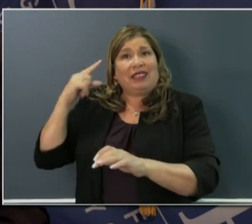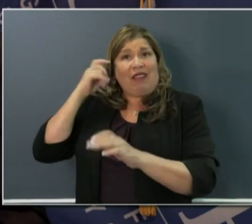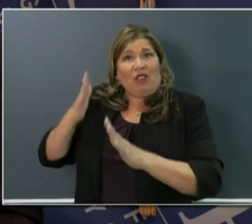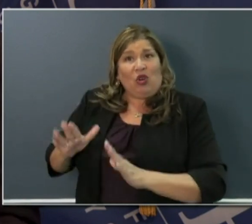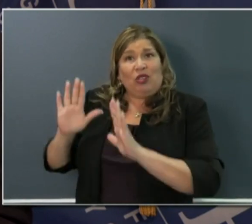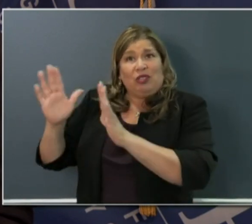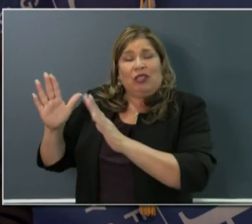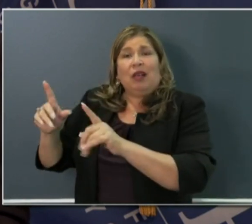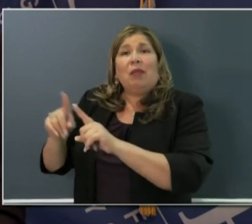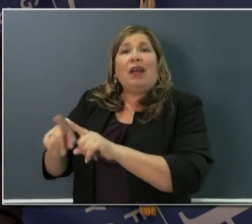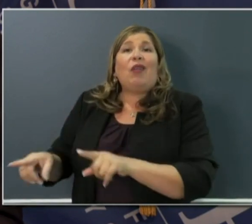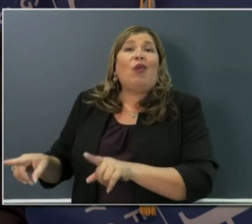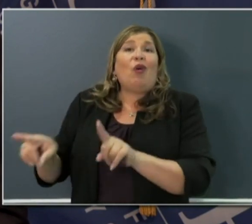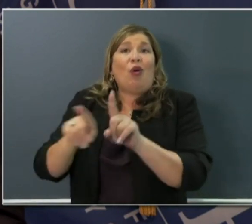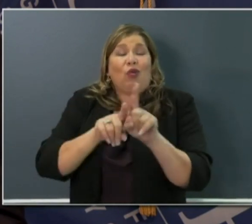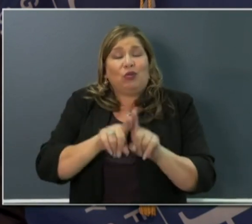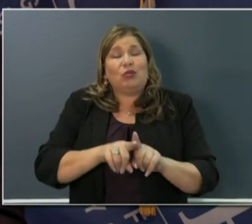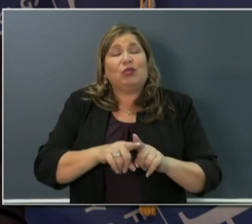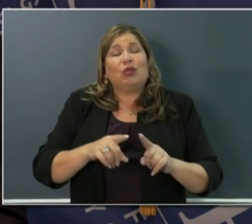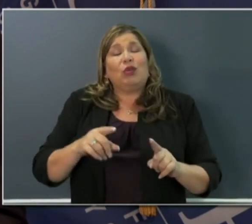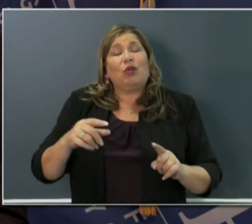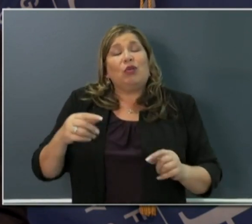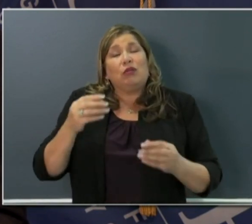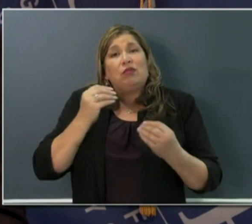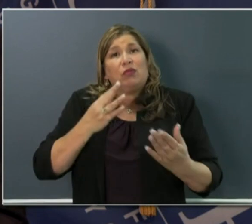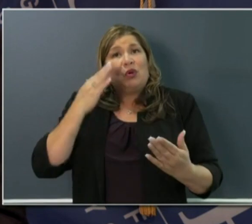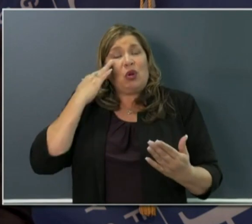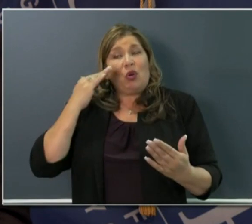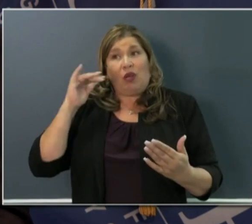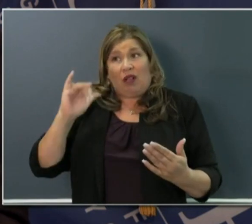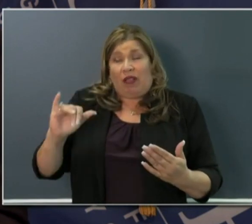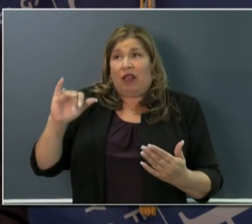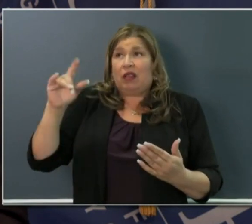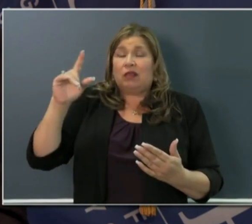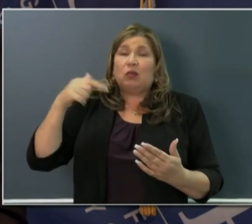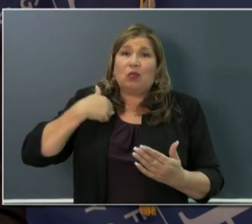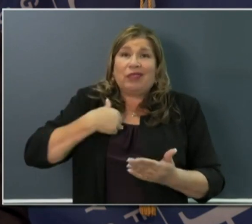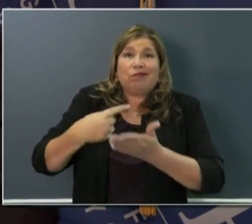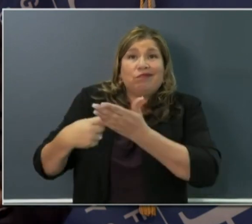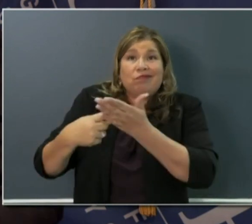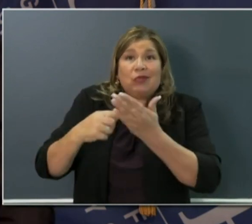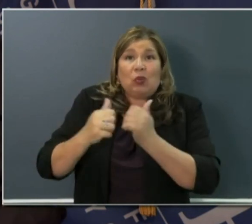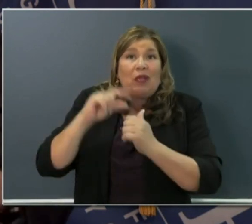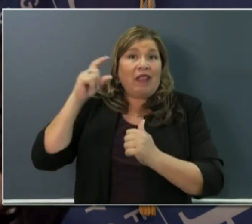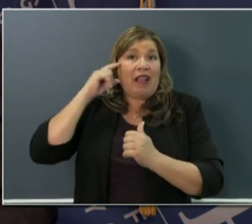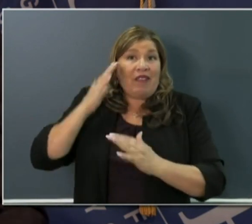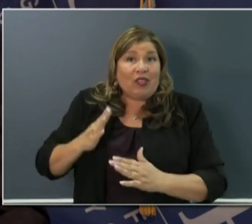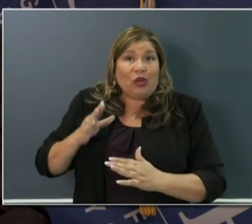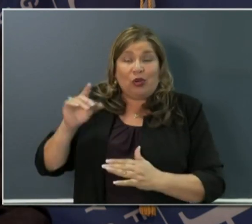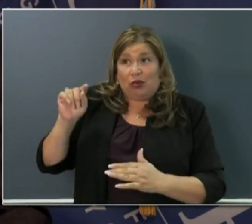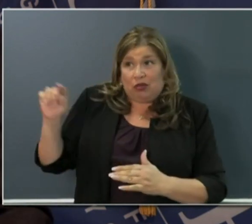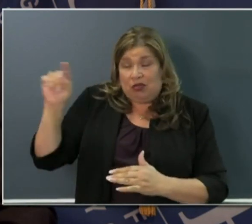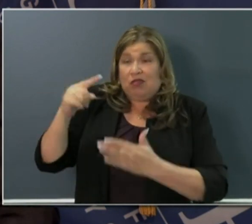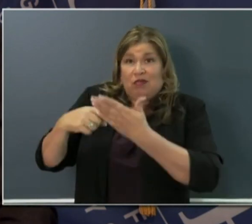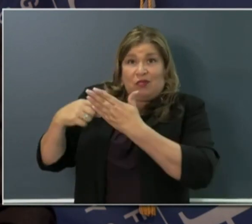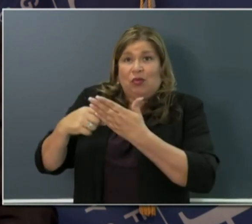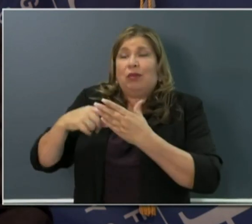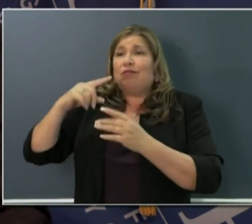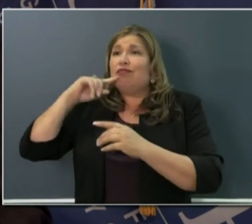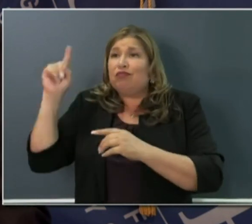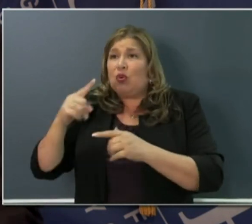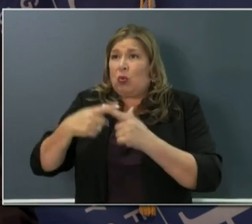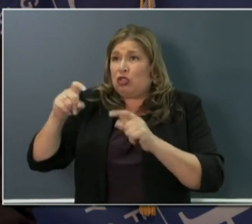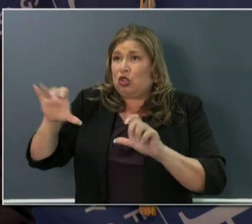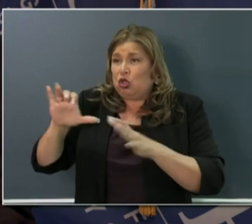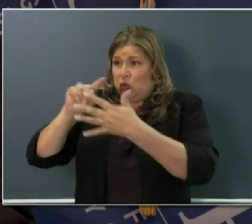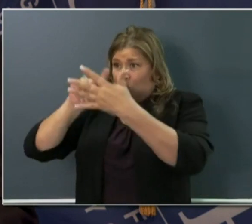just left a conference call with a number of governors across the state, that those best practices include following through on